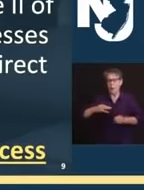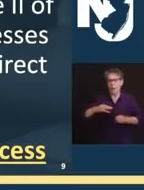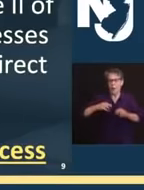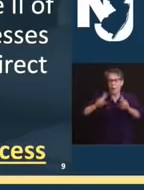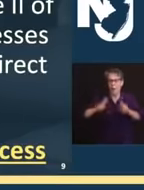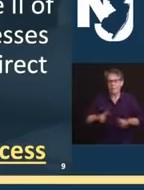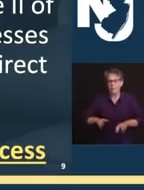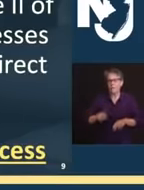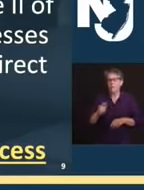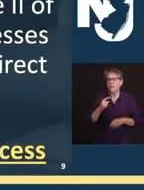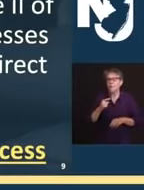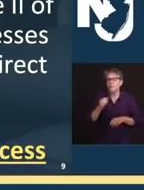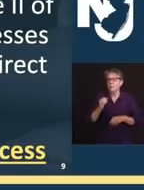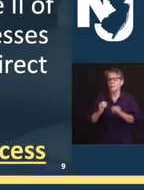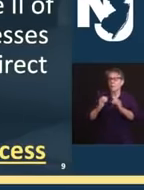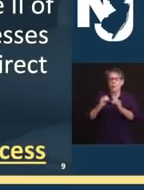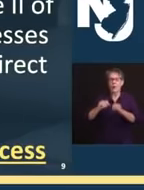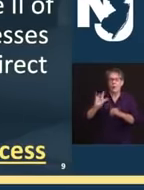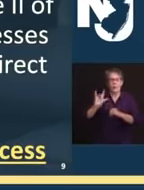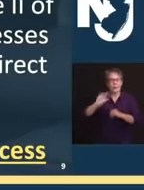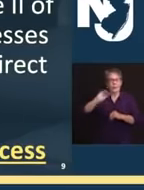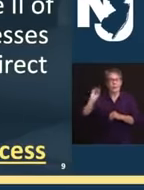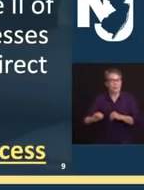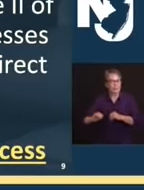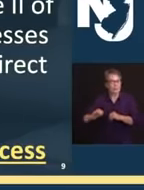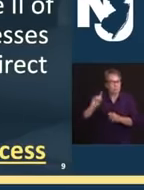The application is online. Again, it's